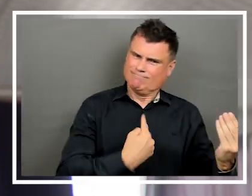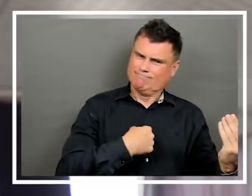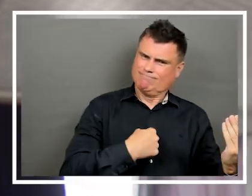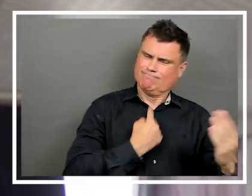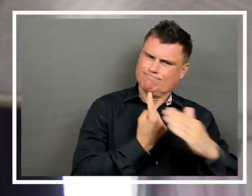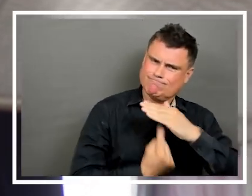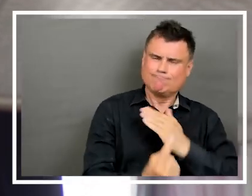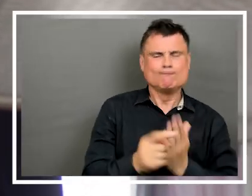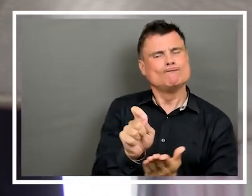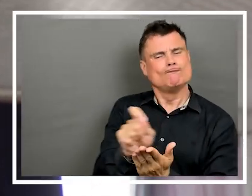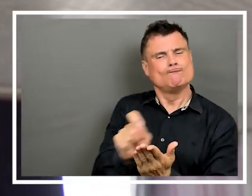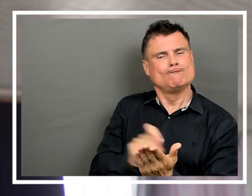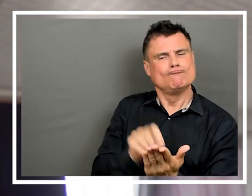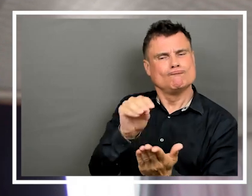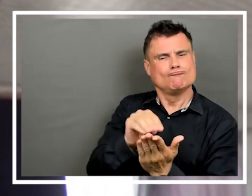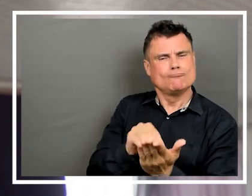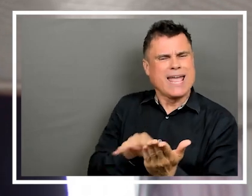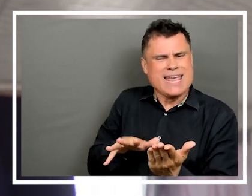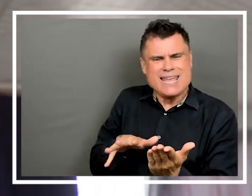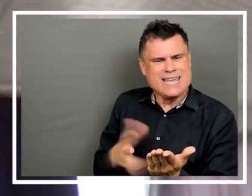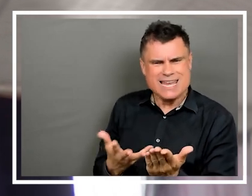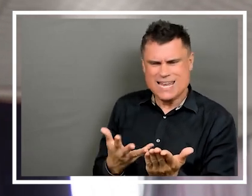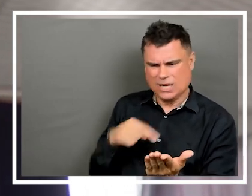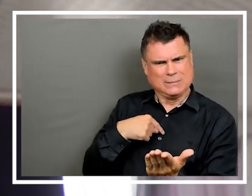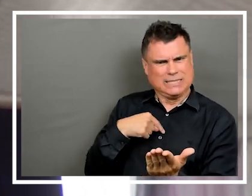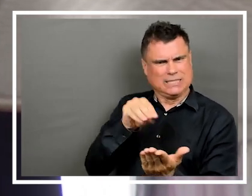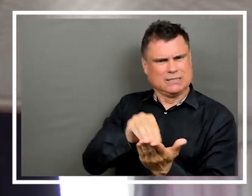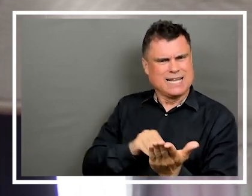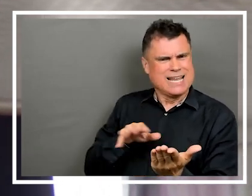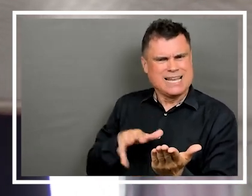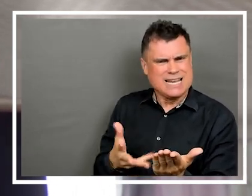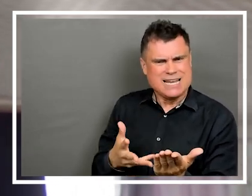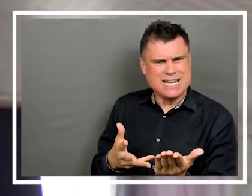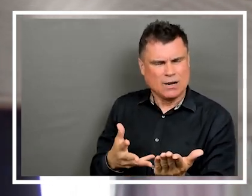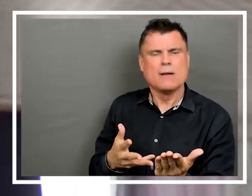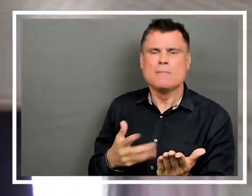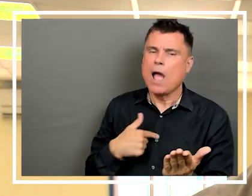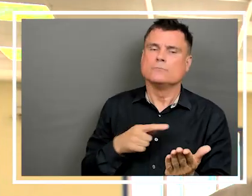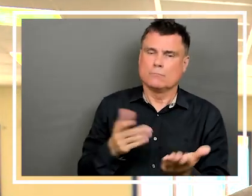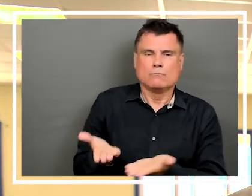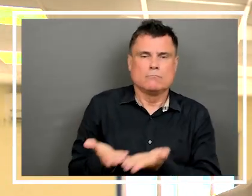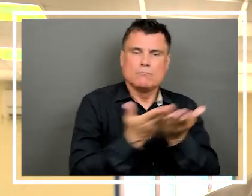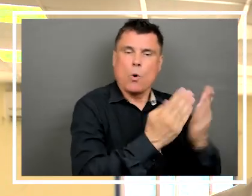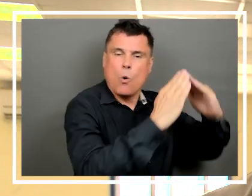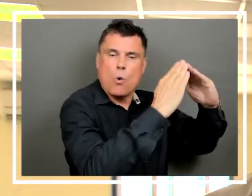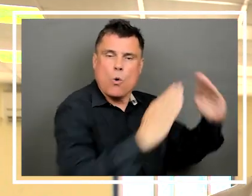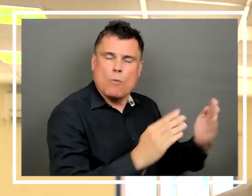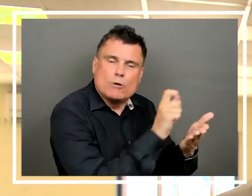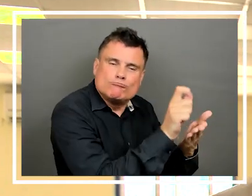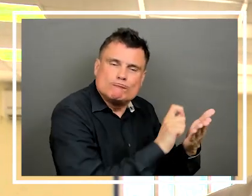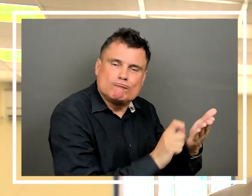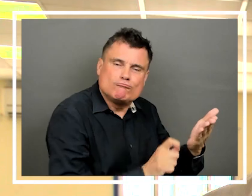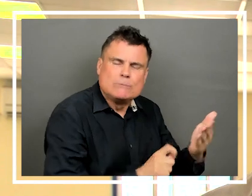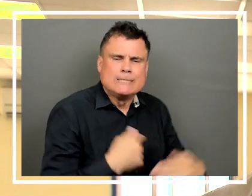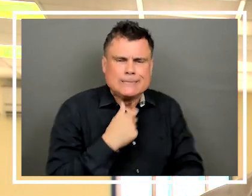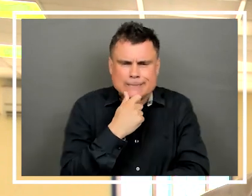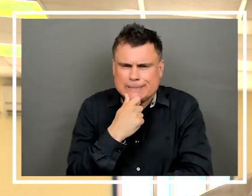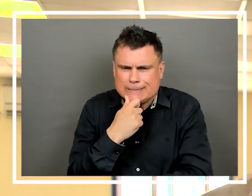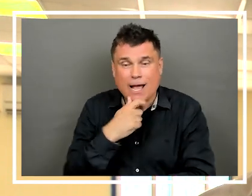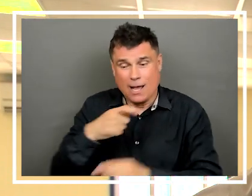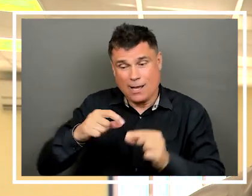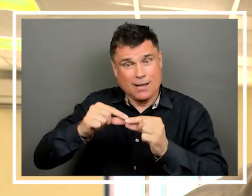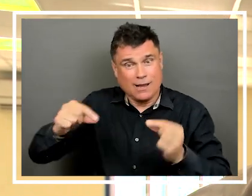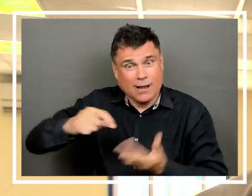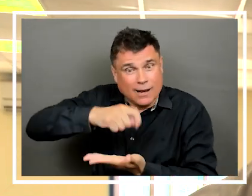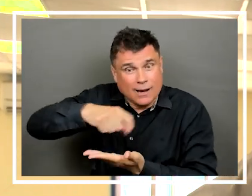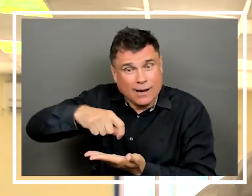At first, we tried to modify the pen to make it easier for Ahmad to use, but his physical disability made that